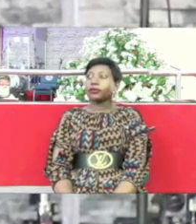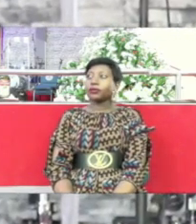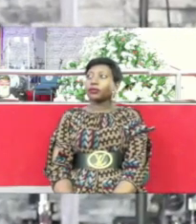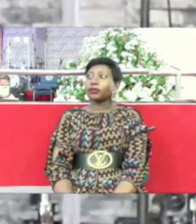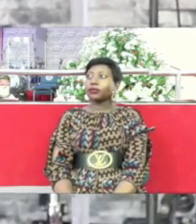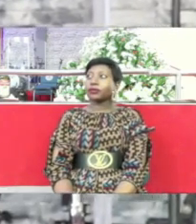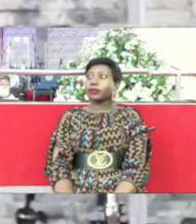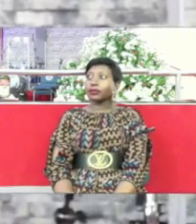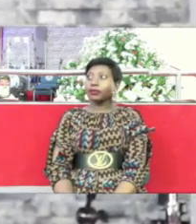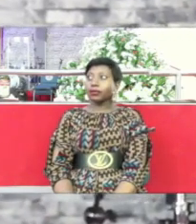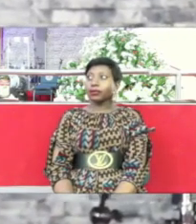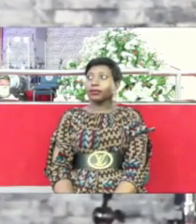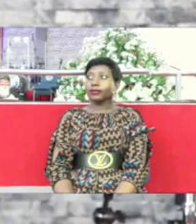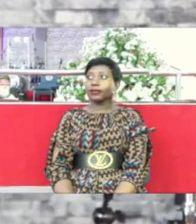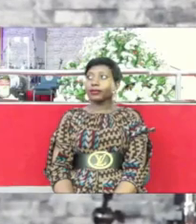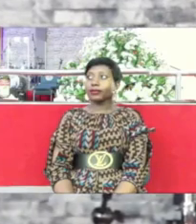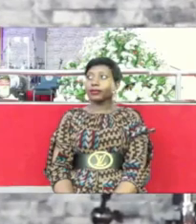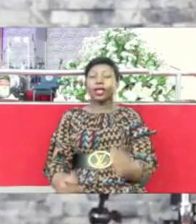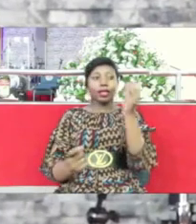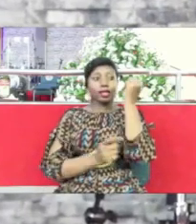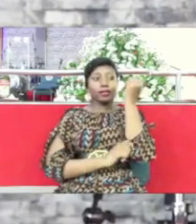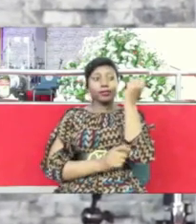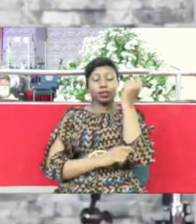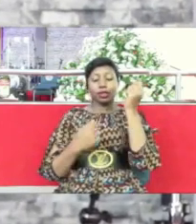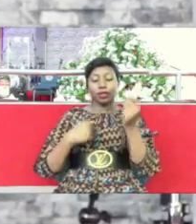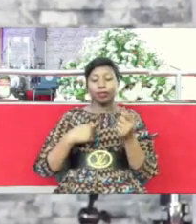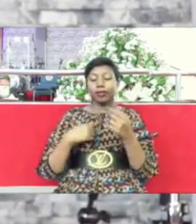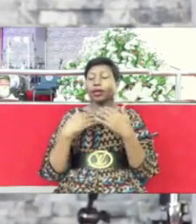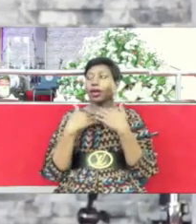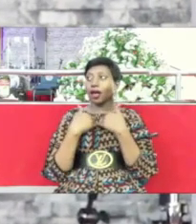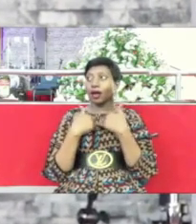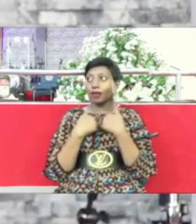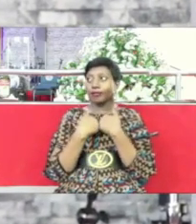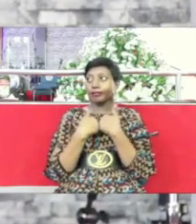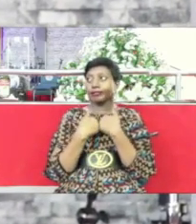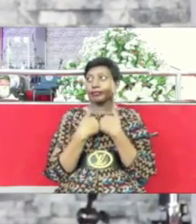Oh, the temptation that I have. Majaribu niko nayo.